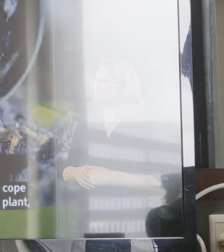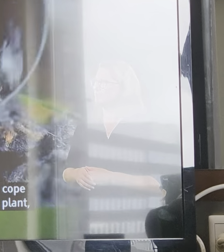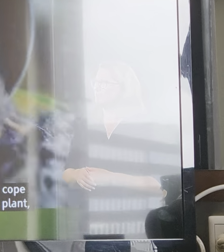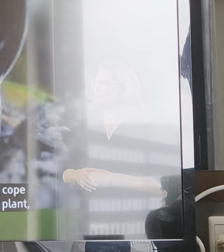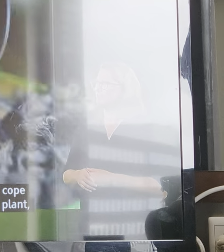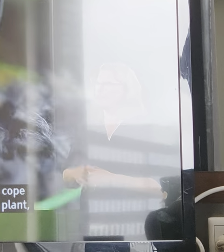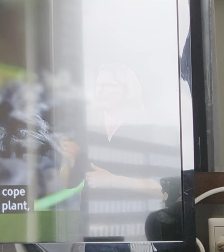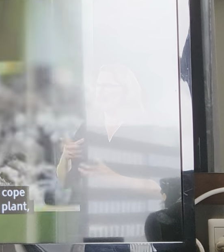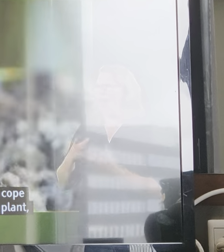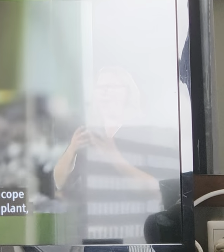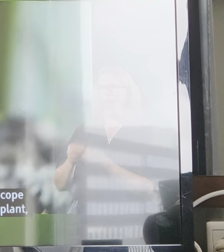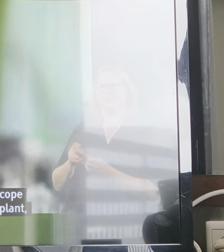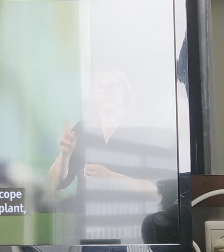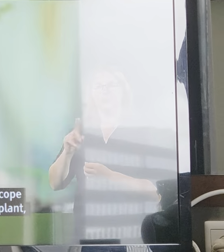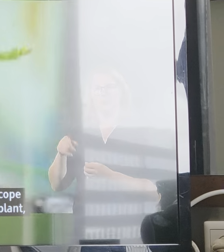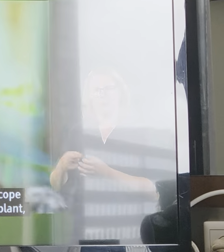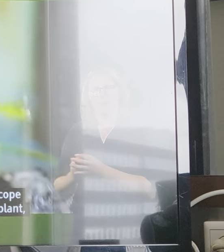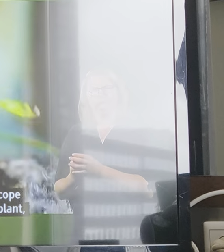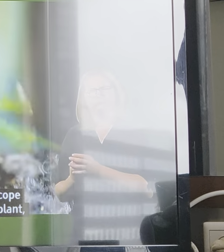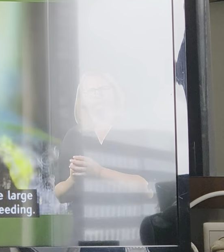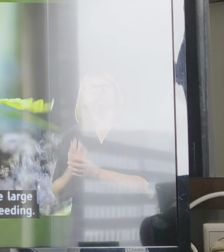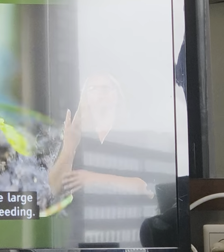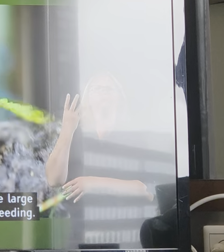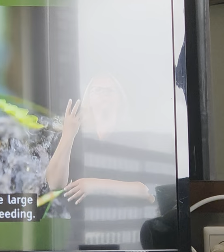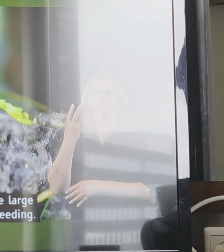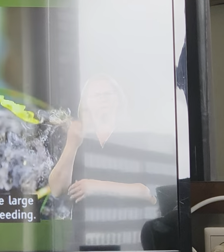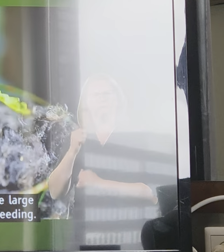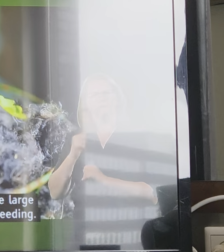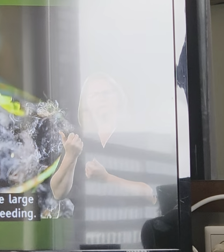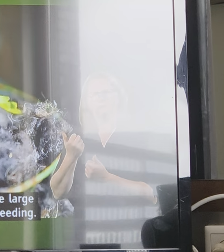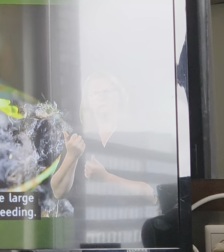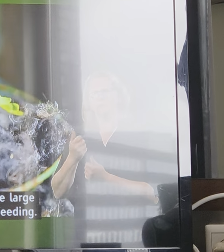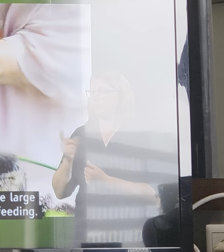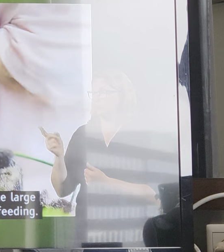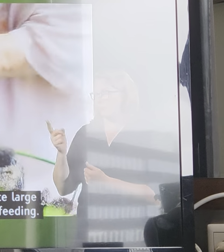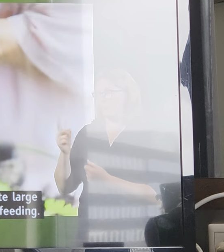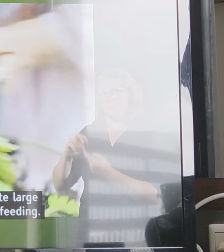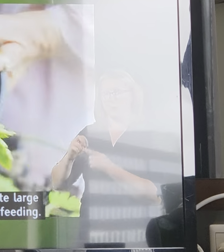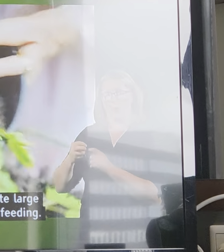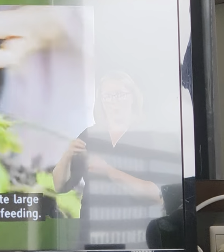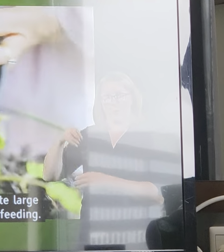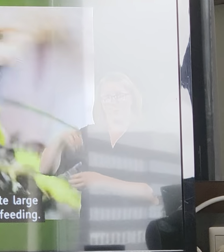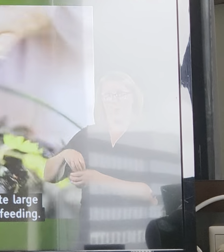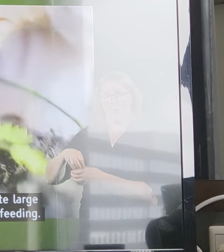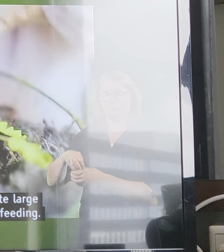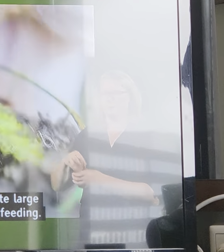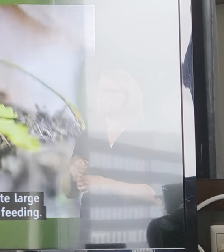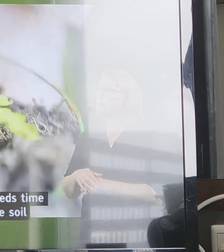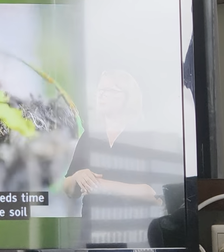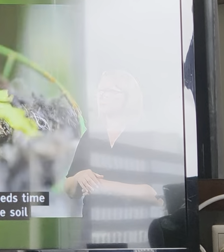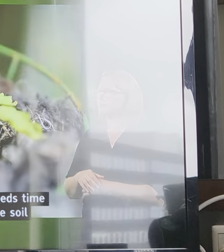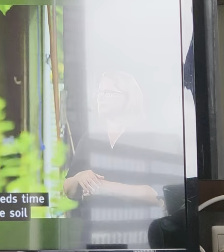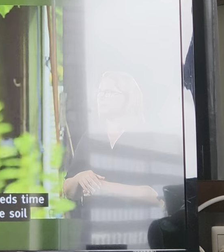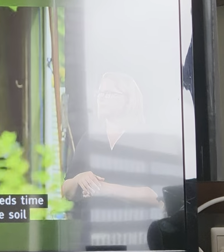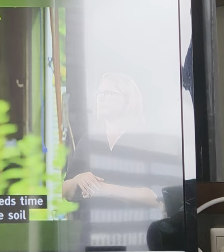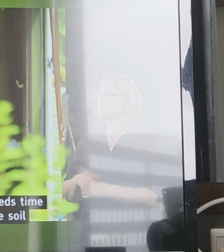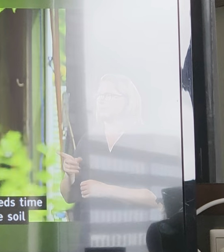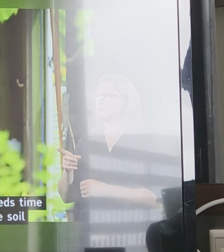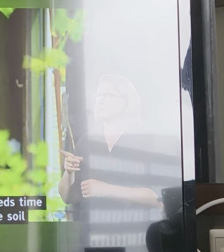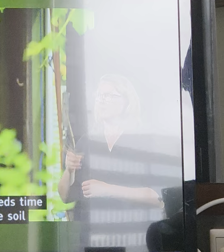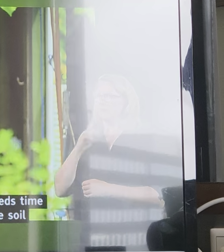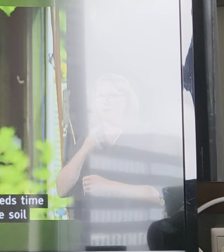This size basket will cope with just one tomato plant because they grow quite large and they need a lot of feeding. This